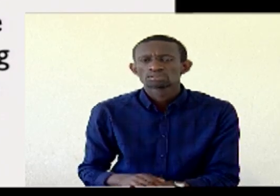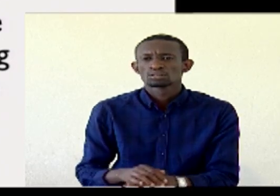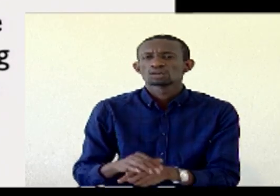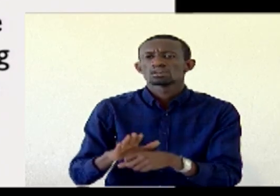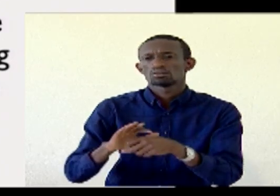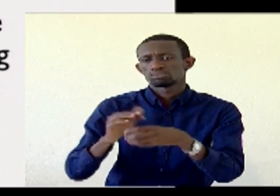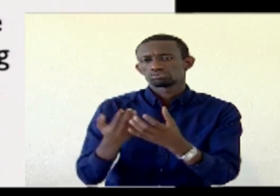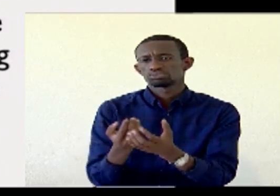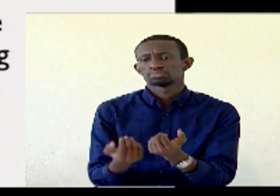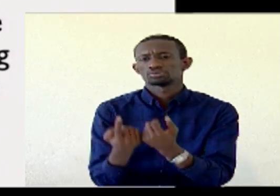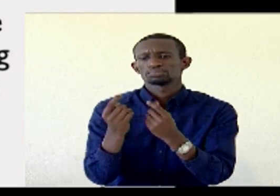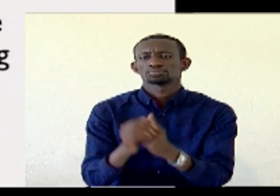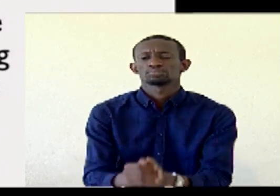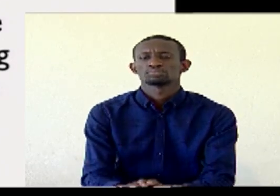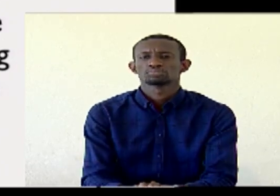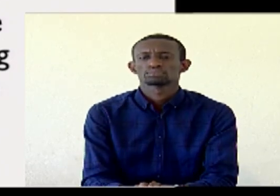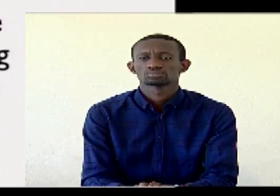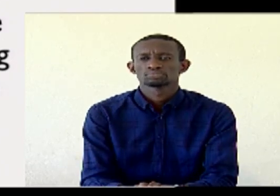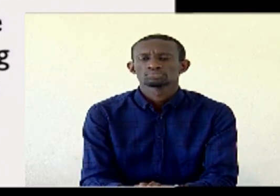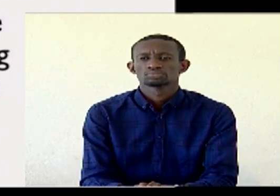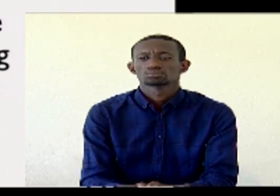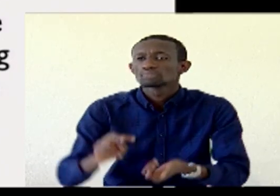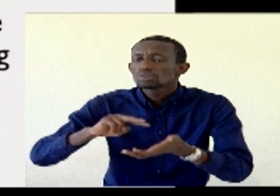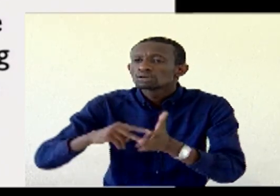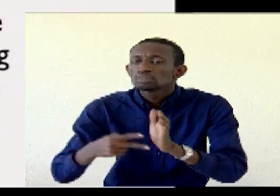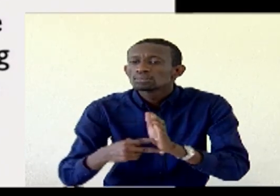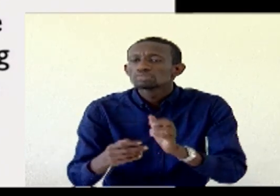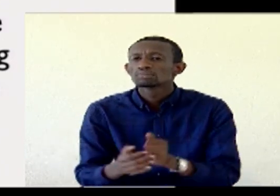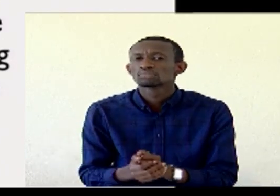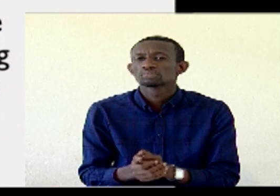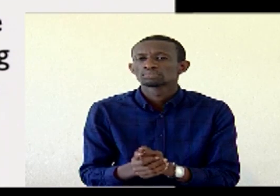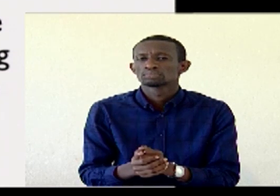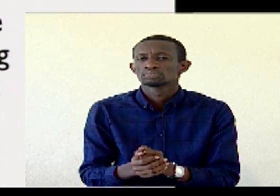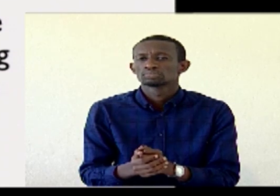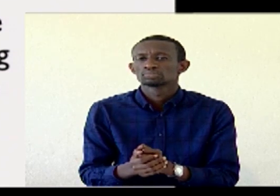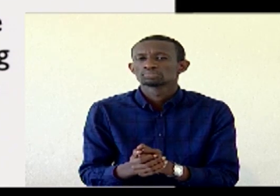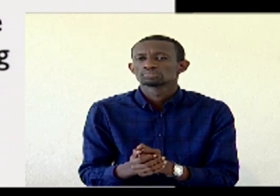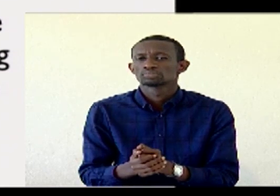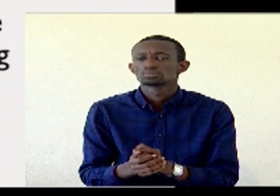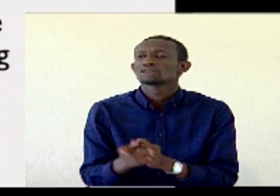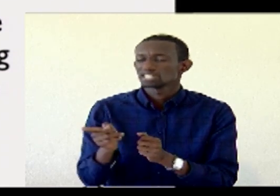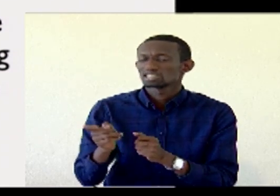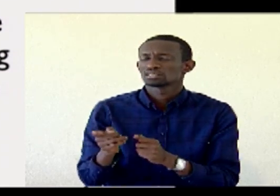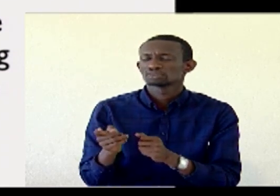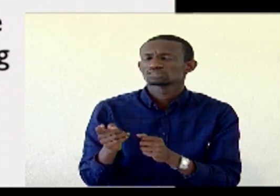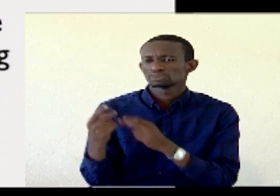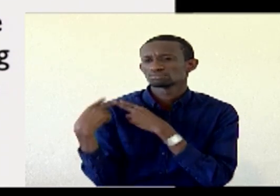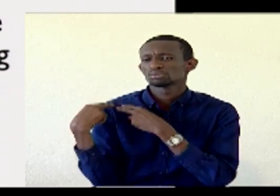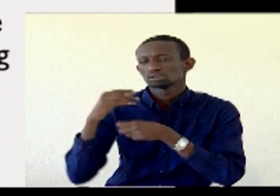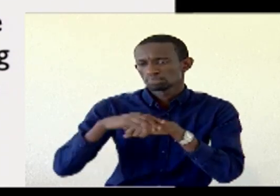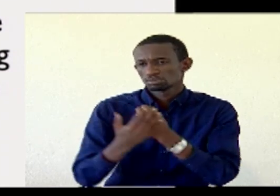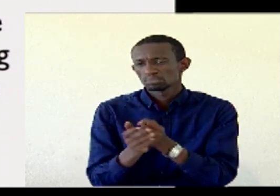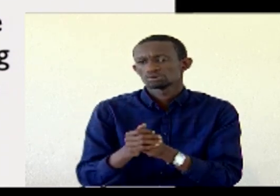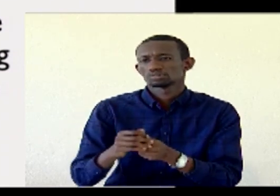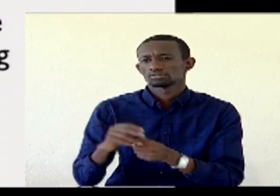formation, all right? So it means that it is also responsible for making vitamin D active, all right?